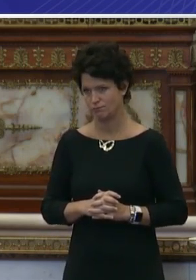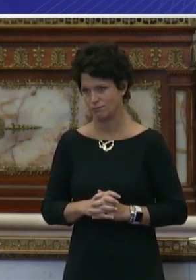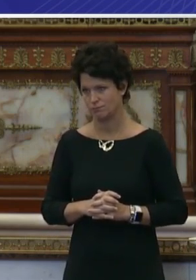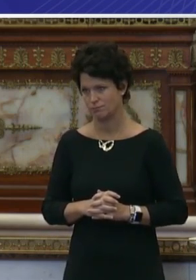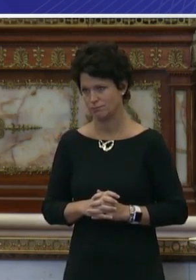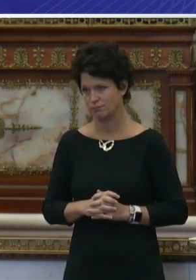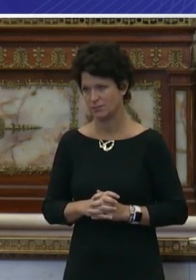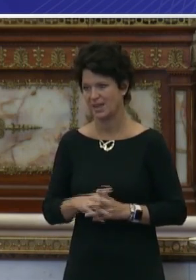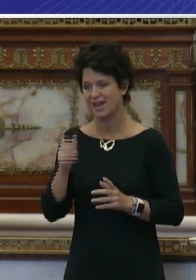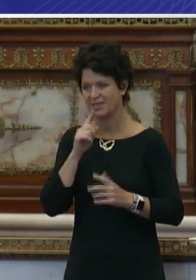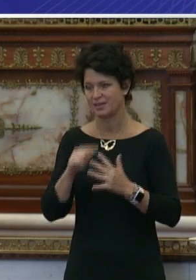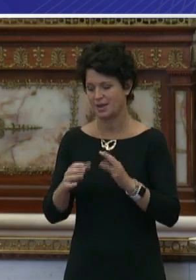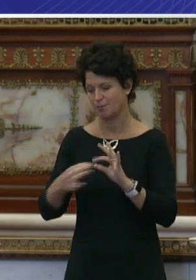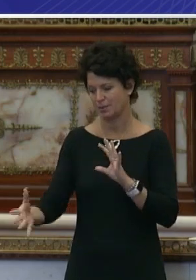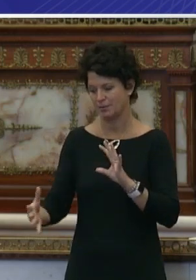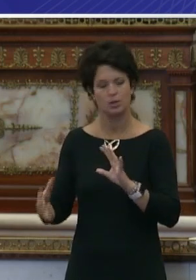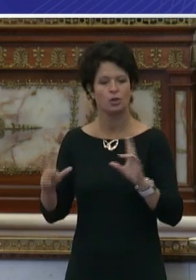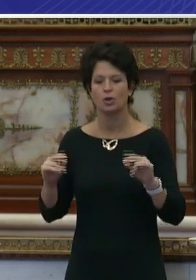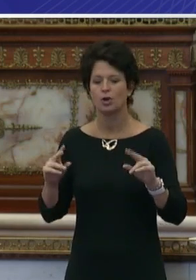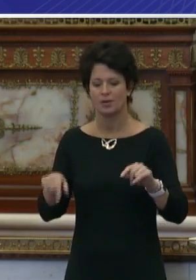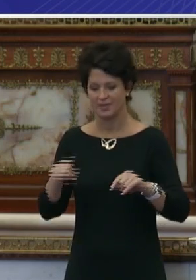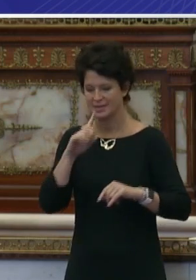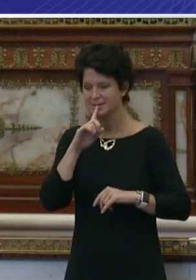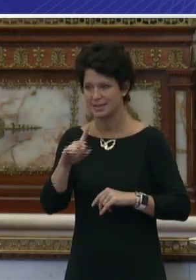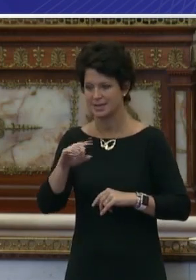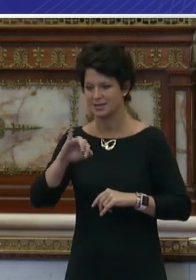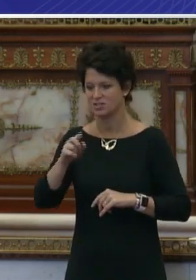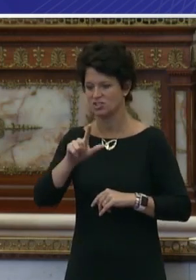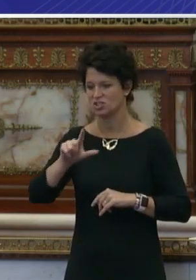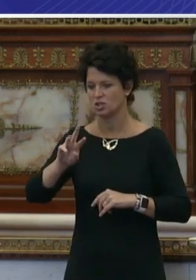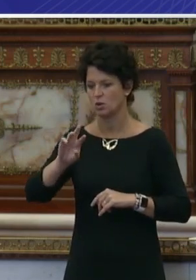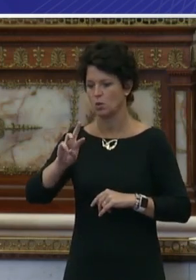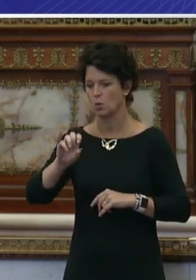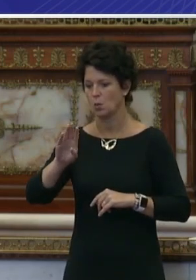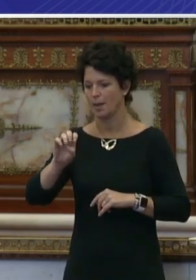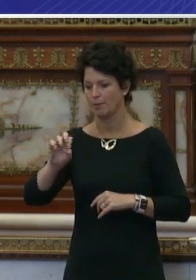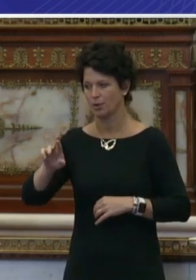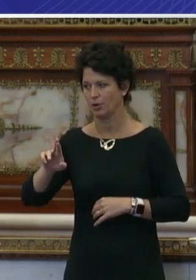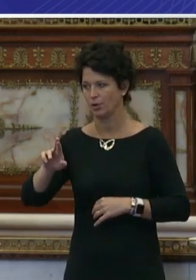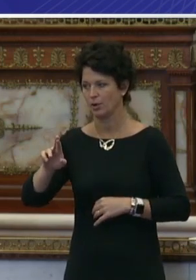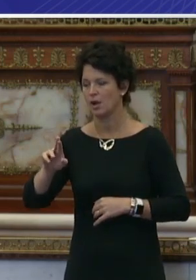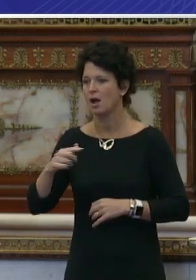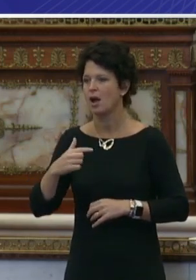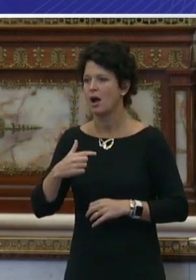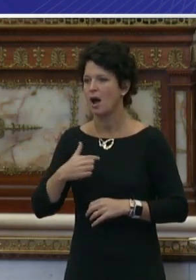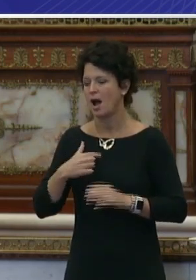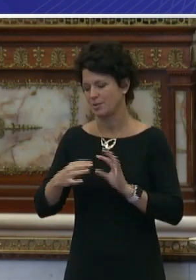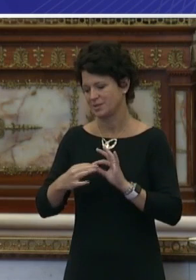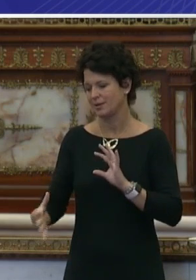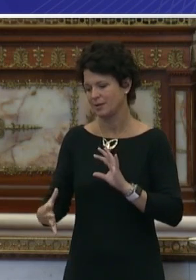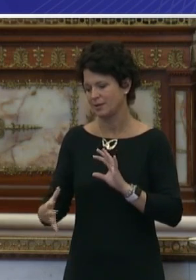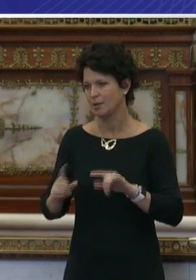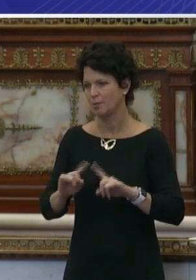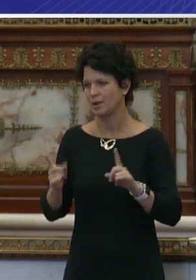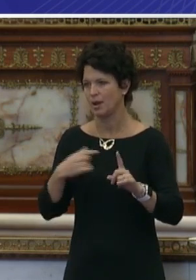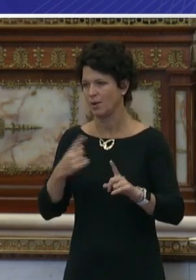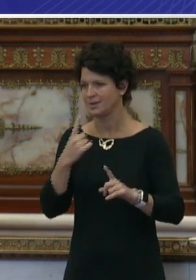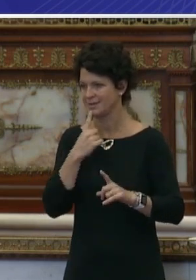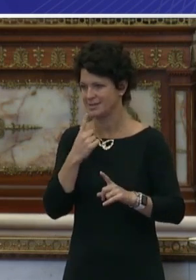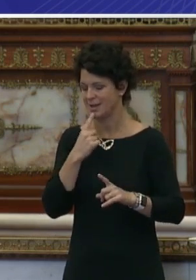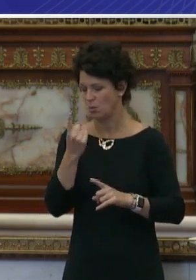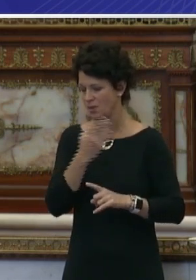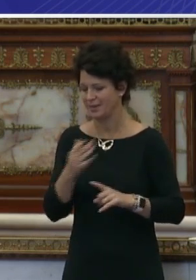Everybody might have dropped off. Oh, Jill. Yeah, this is Jill Weber. I was going to just drop off, but I did want to say